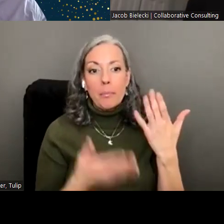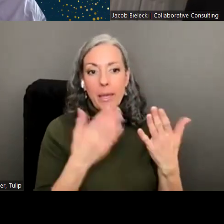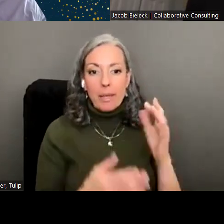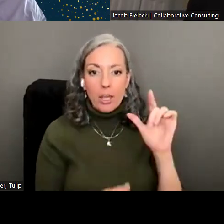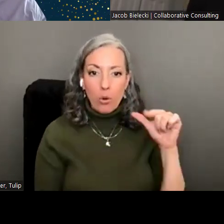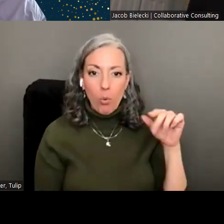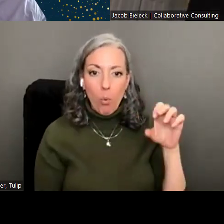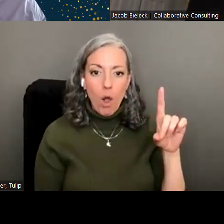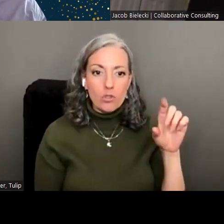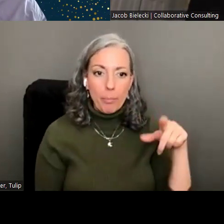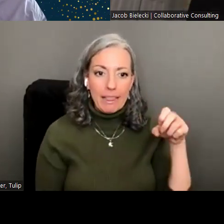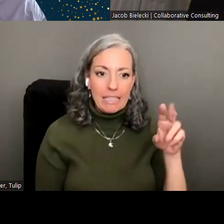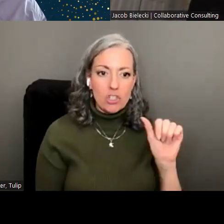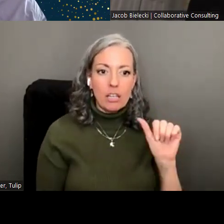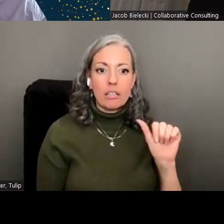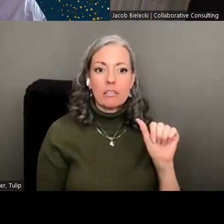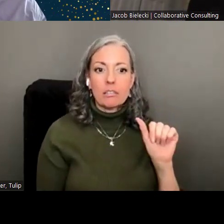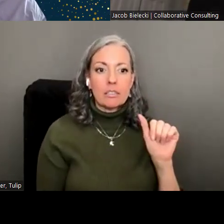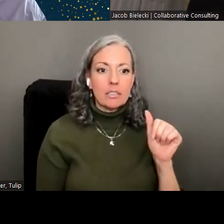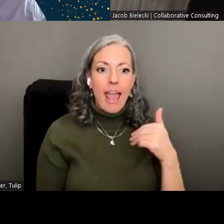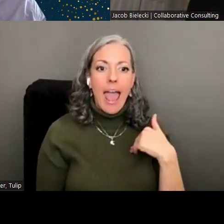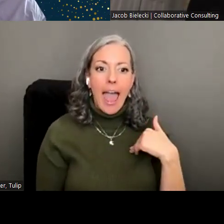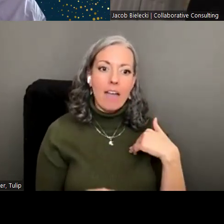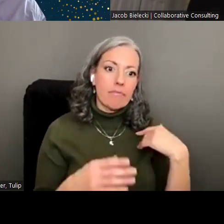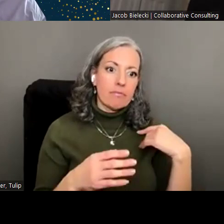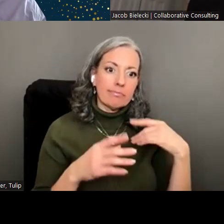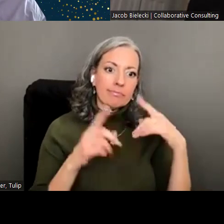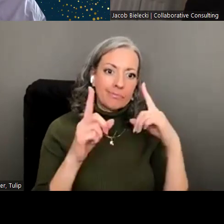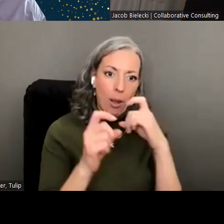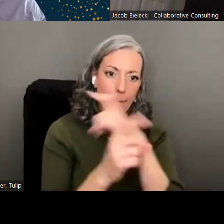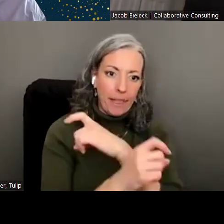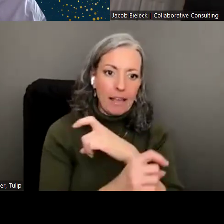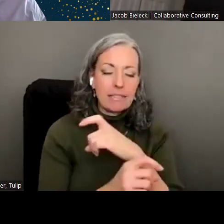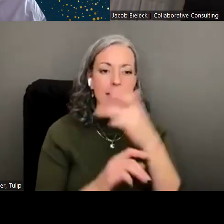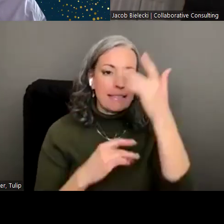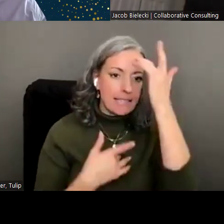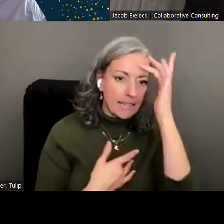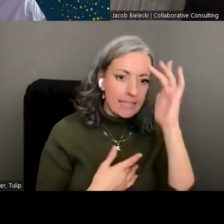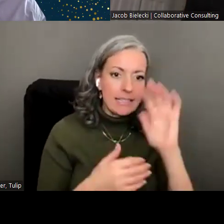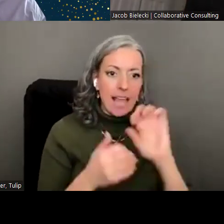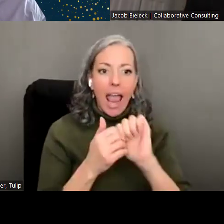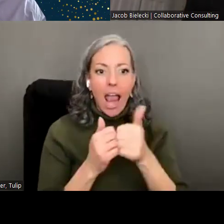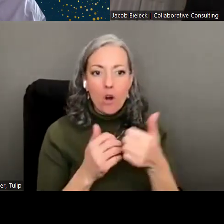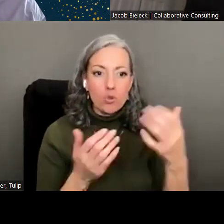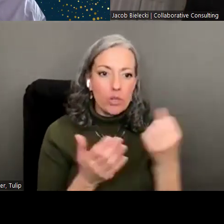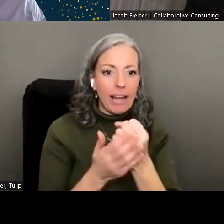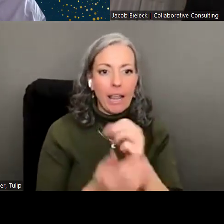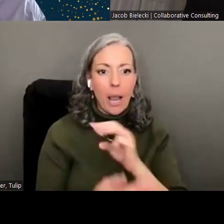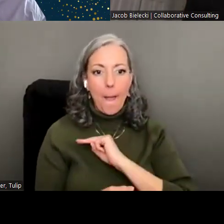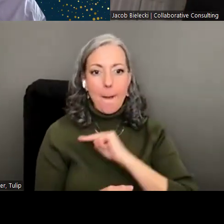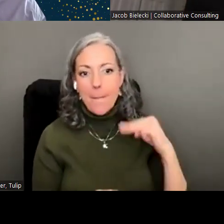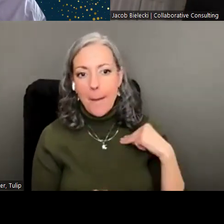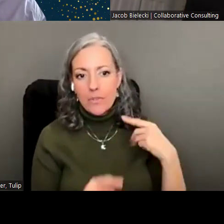with complex chronic conditions? How are you outreaching, and are you getting members from